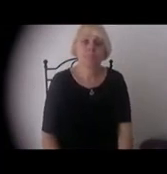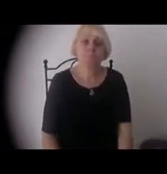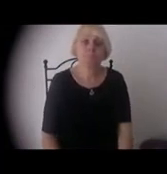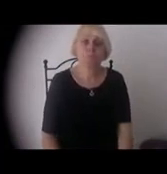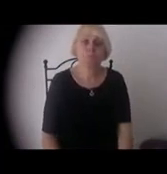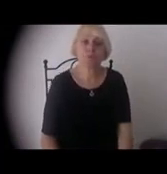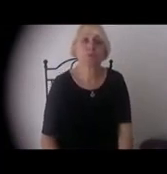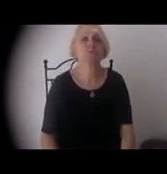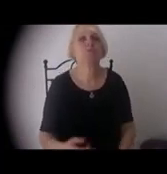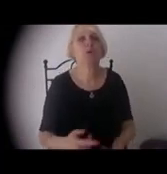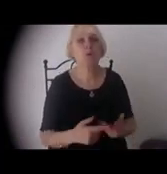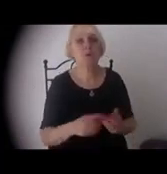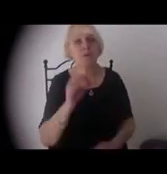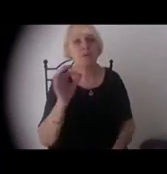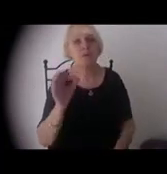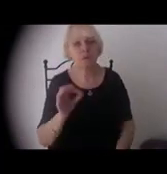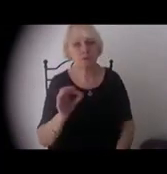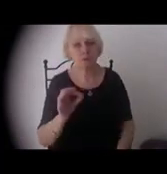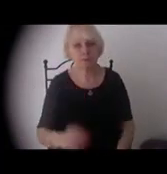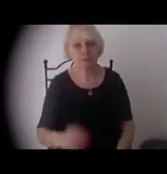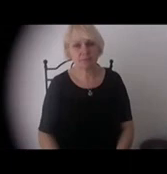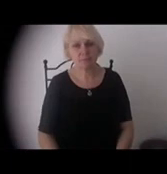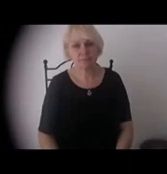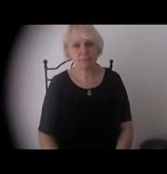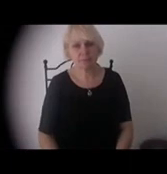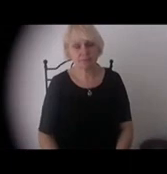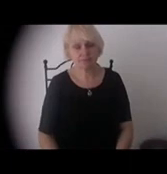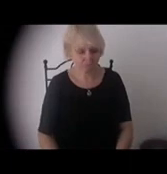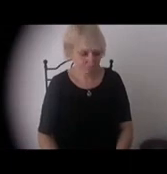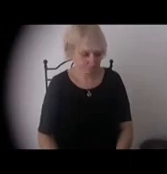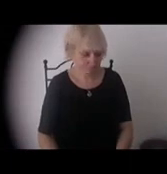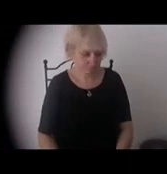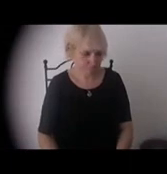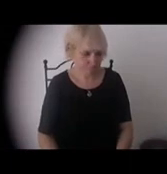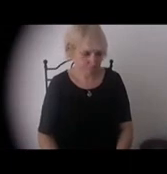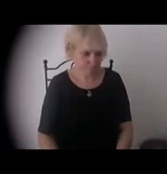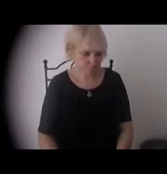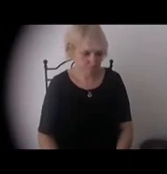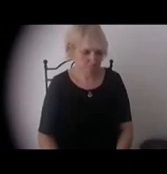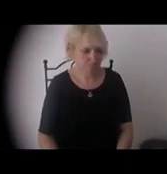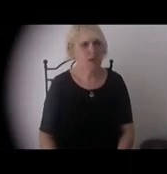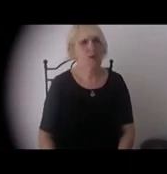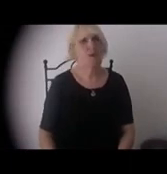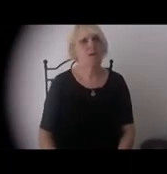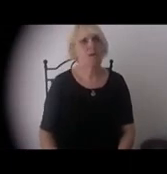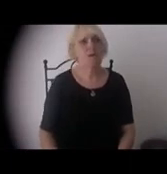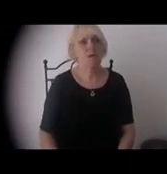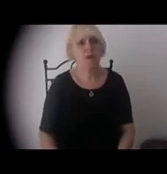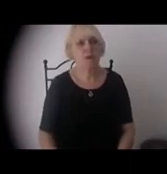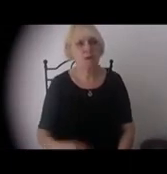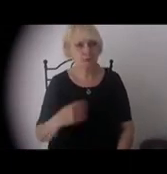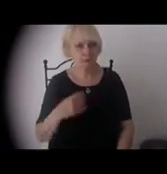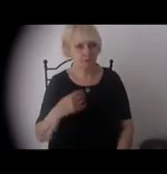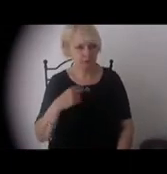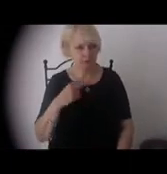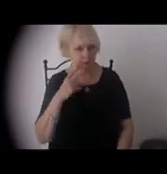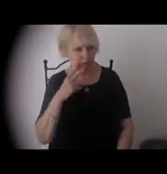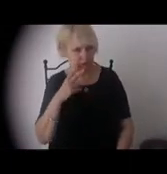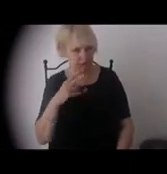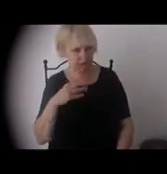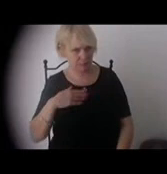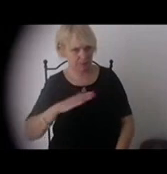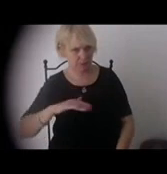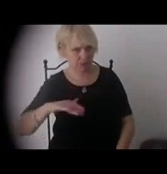got another question here. It says, it might be a Cam's one. I'm seeing signs of anxiety about germs and cleanliness in my child.